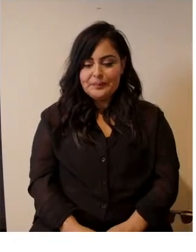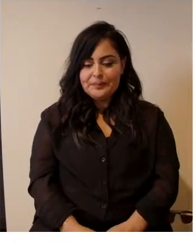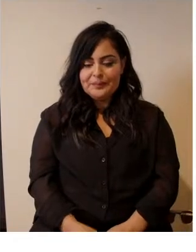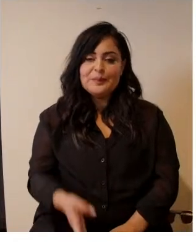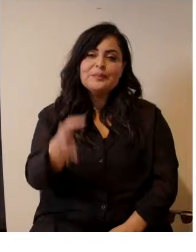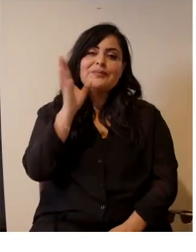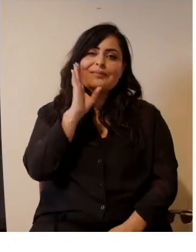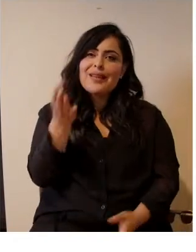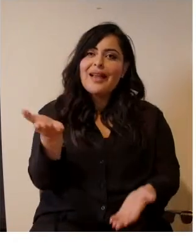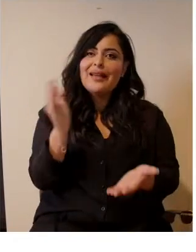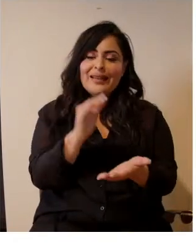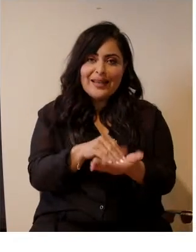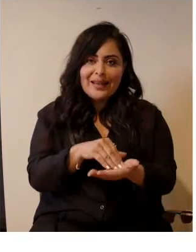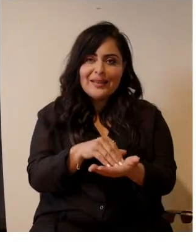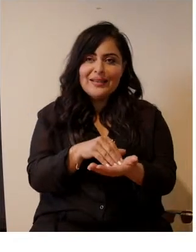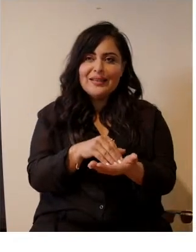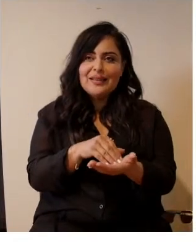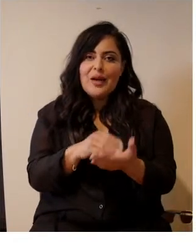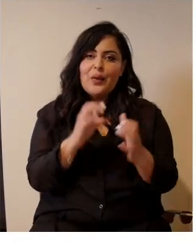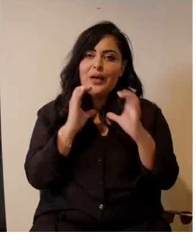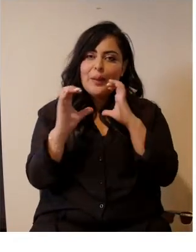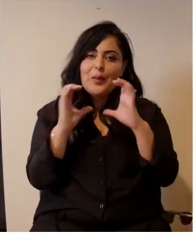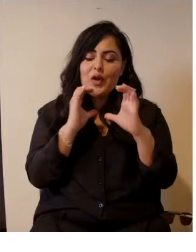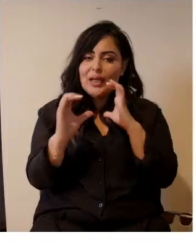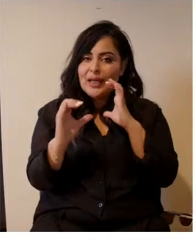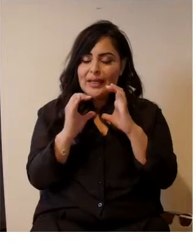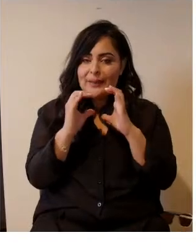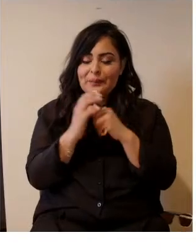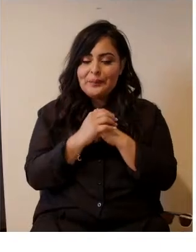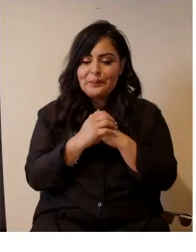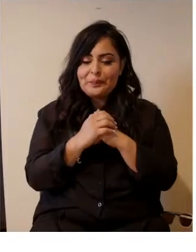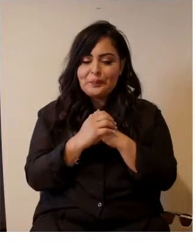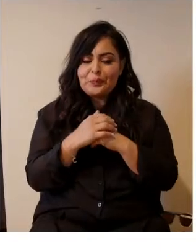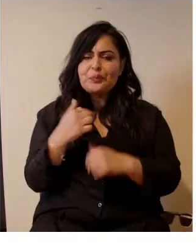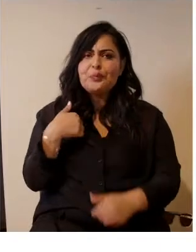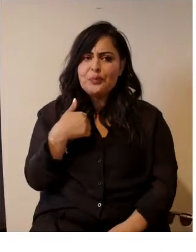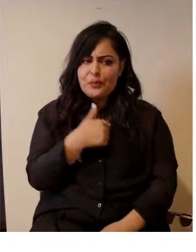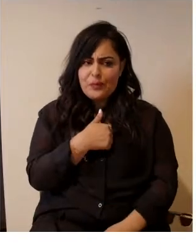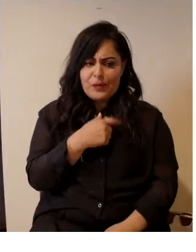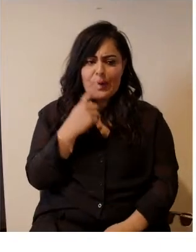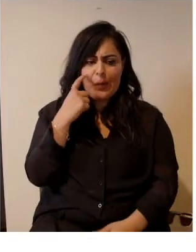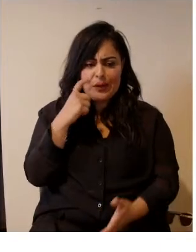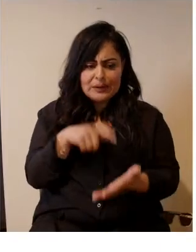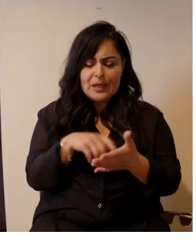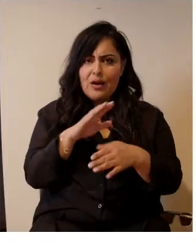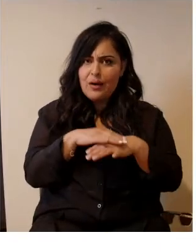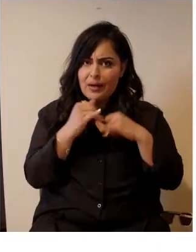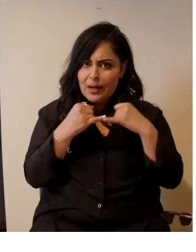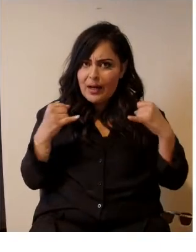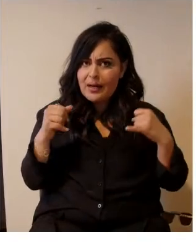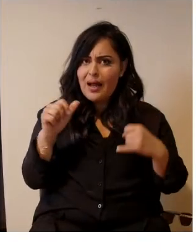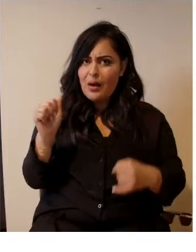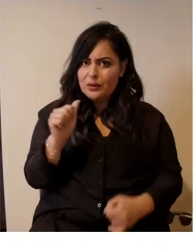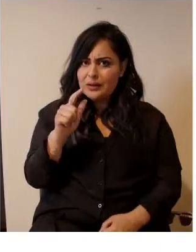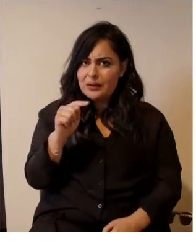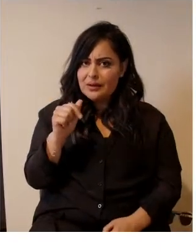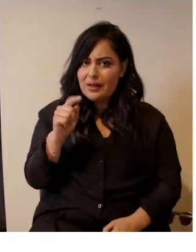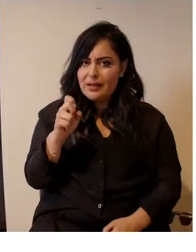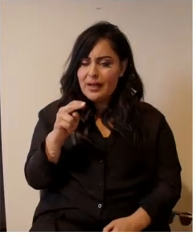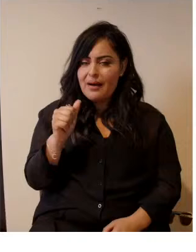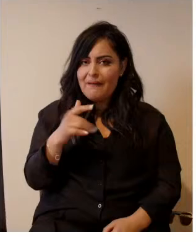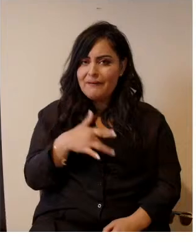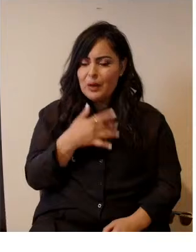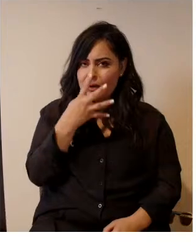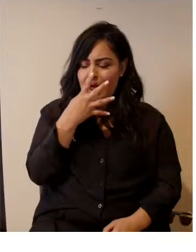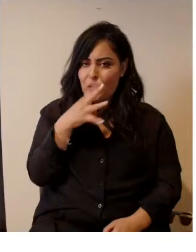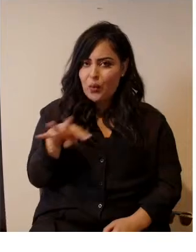Hi again. I just wanted to communicate that we're seeing online that Altadena feels very ignored. That